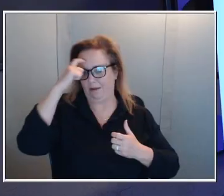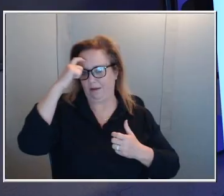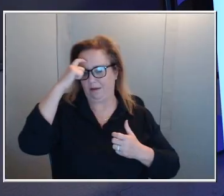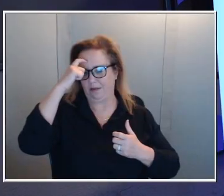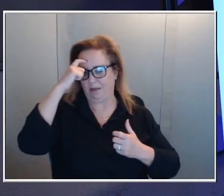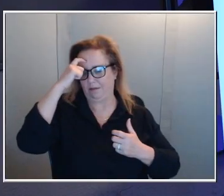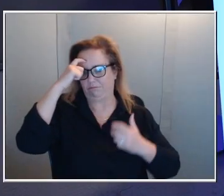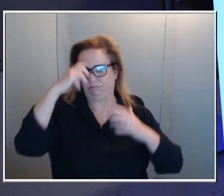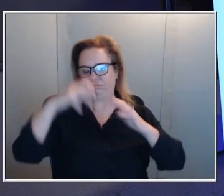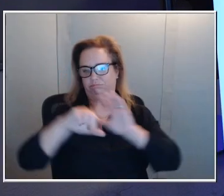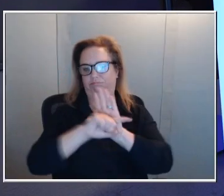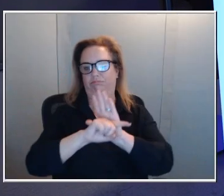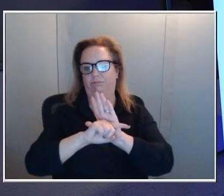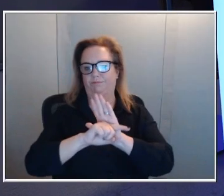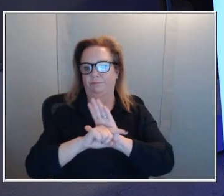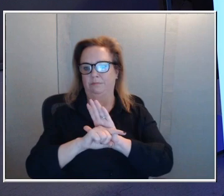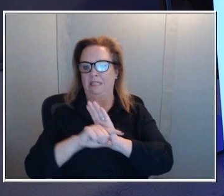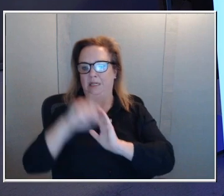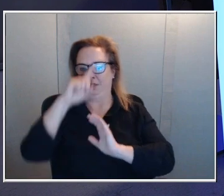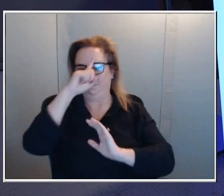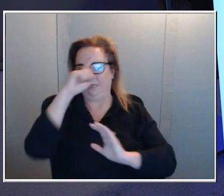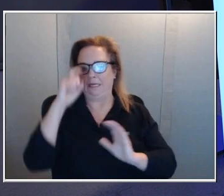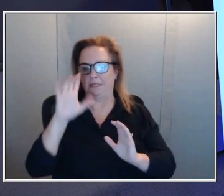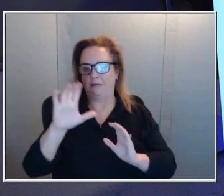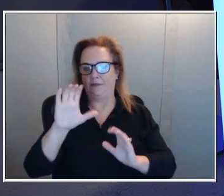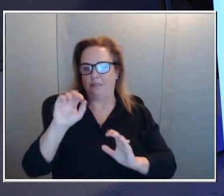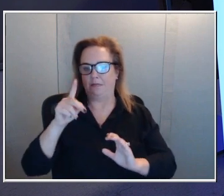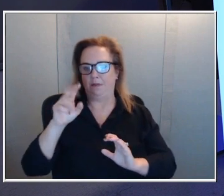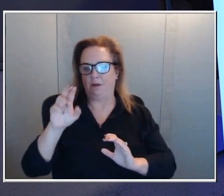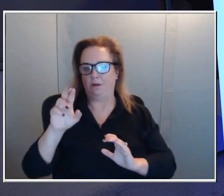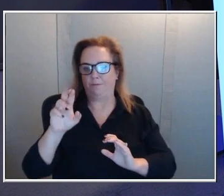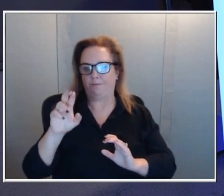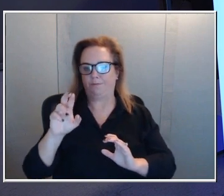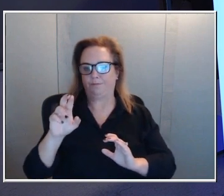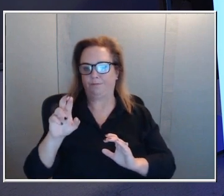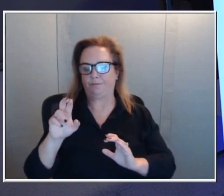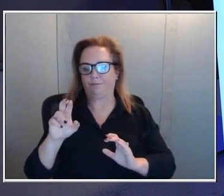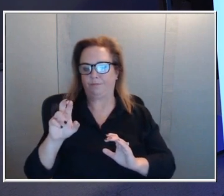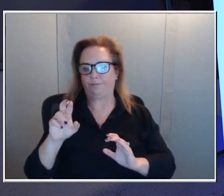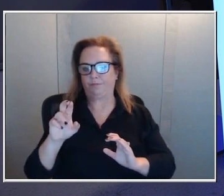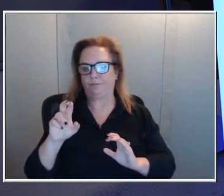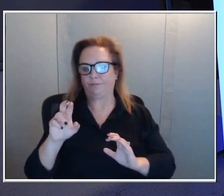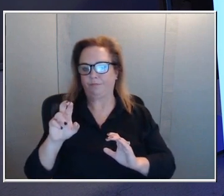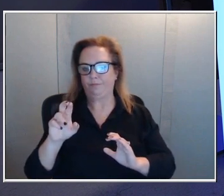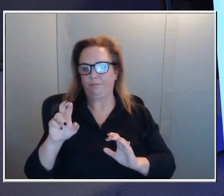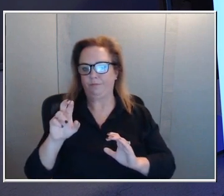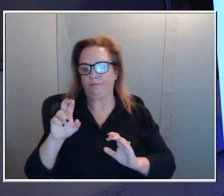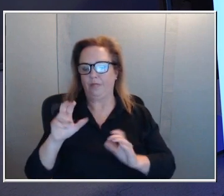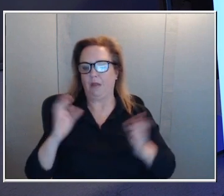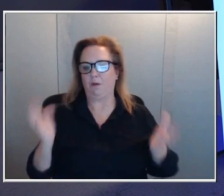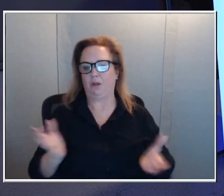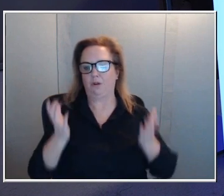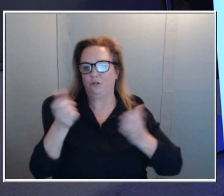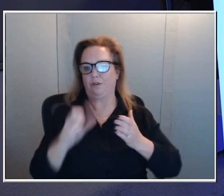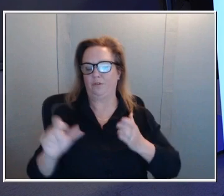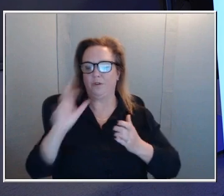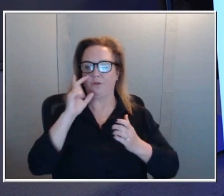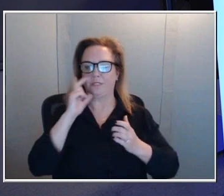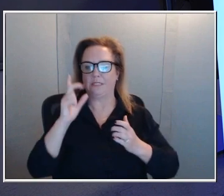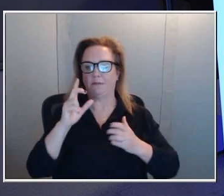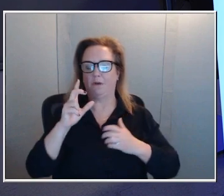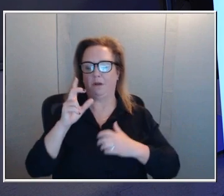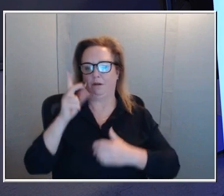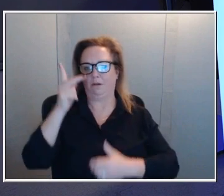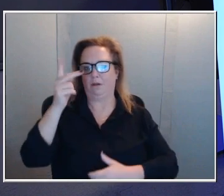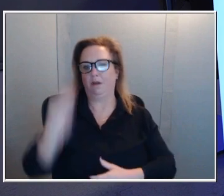deficits whatsoever because of that CPR. And so, so I would just encourage anybody, if you see somebody go down,